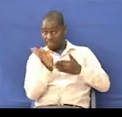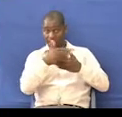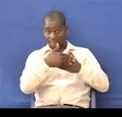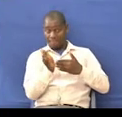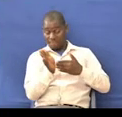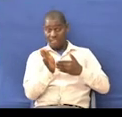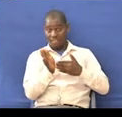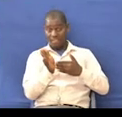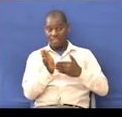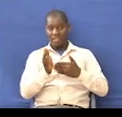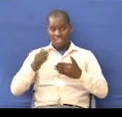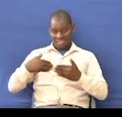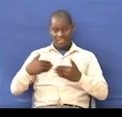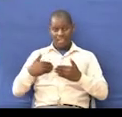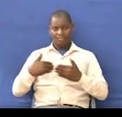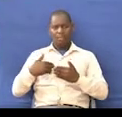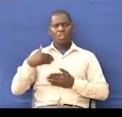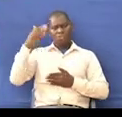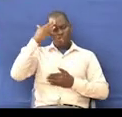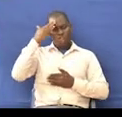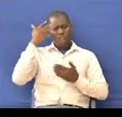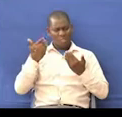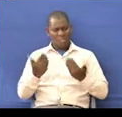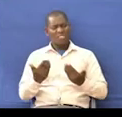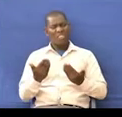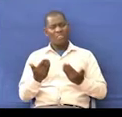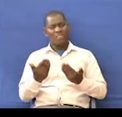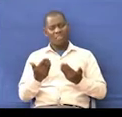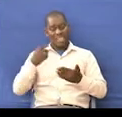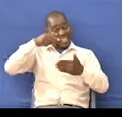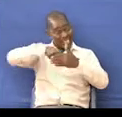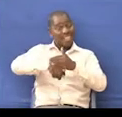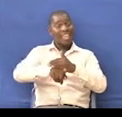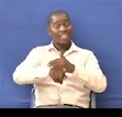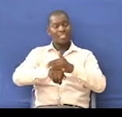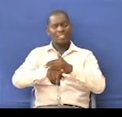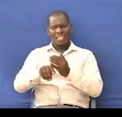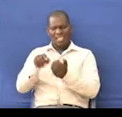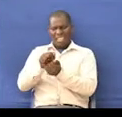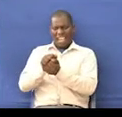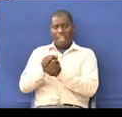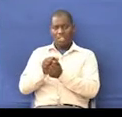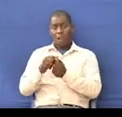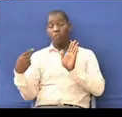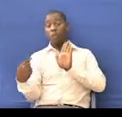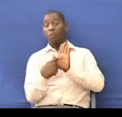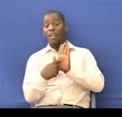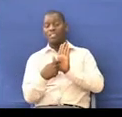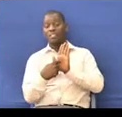stayed and relax. We know in detail what kind of that point we are